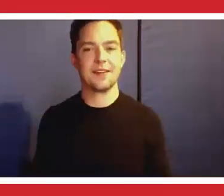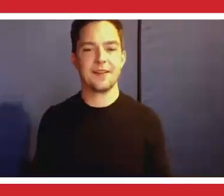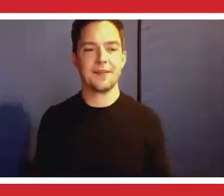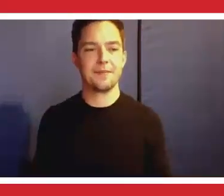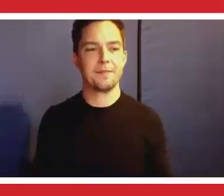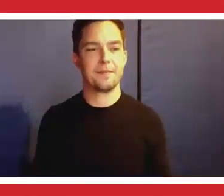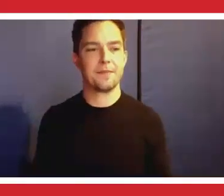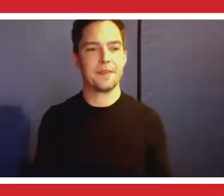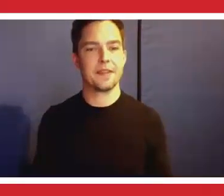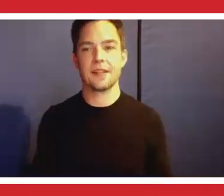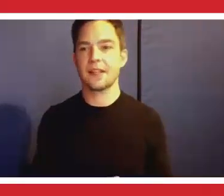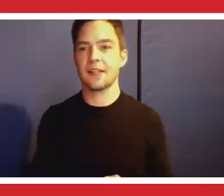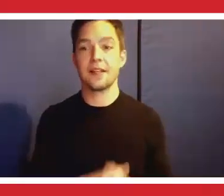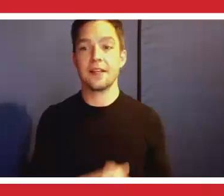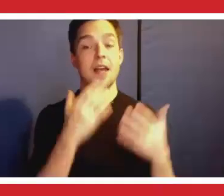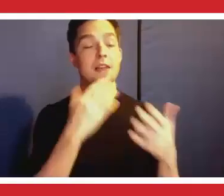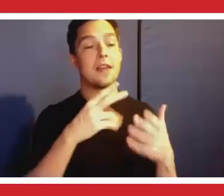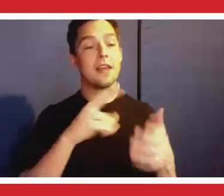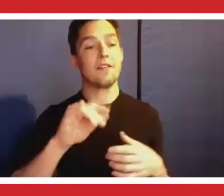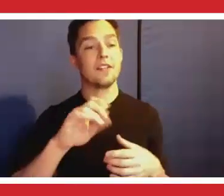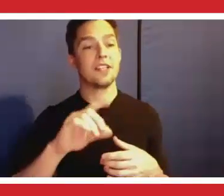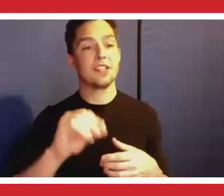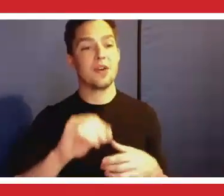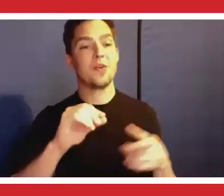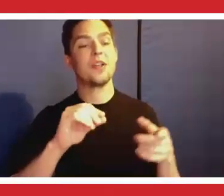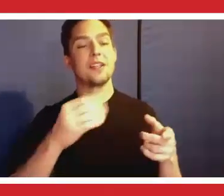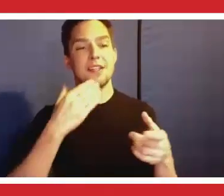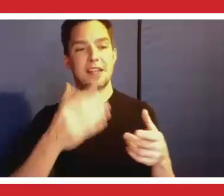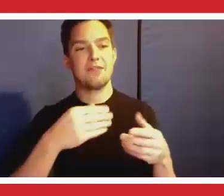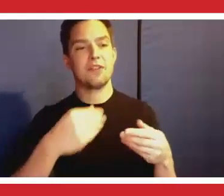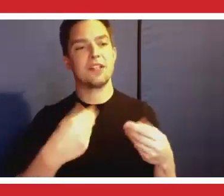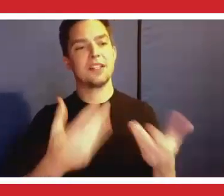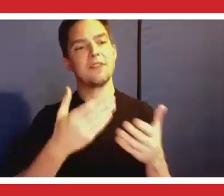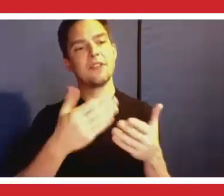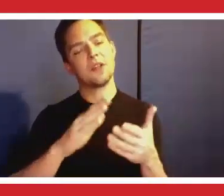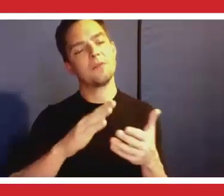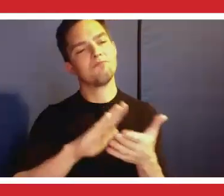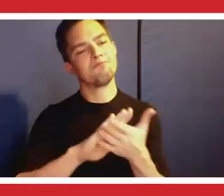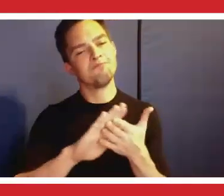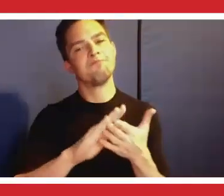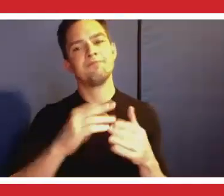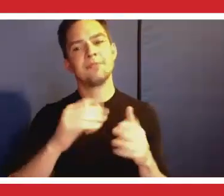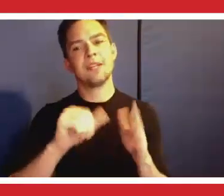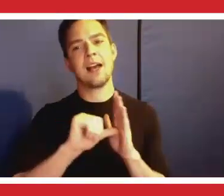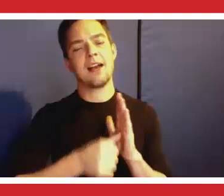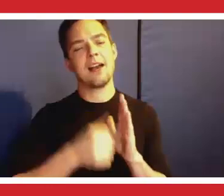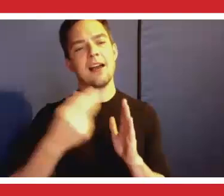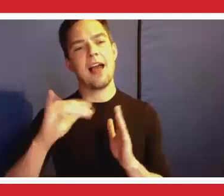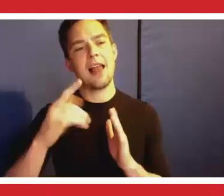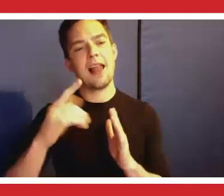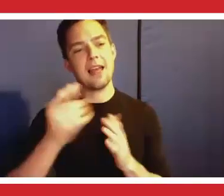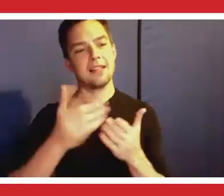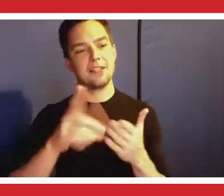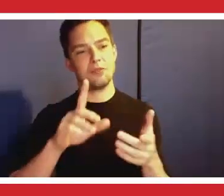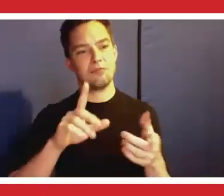That was a very nice, concise way of giving us some really core highlights and things that you were quite surprised to